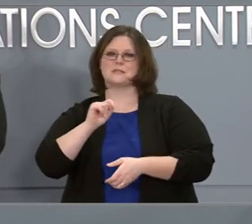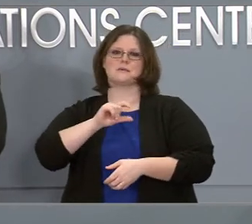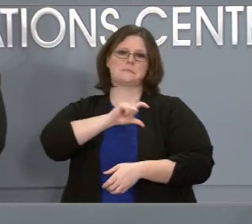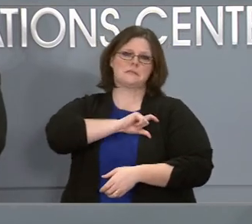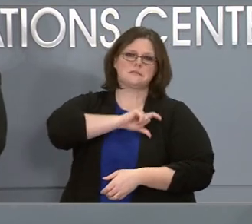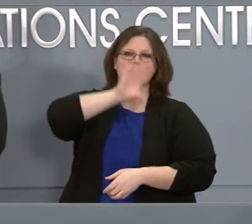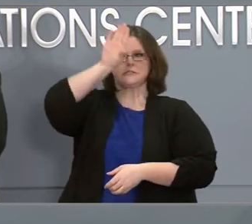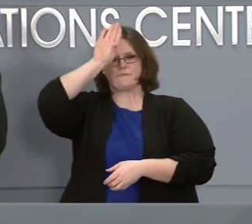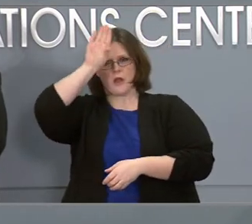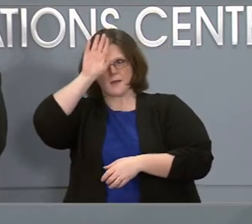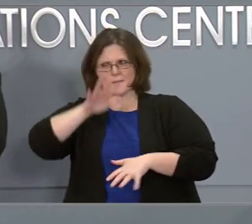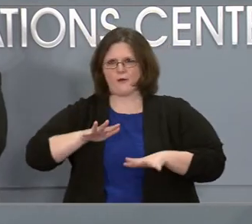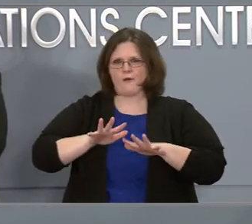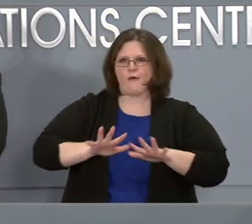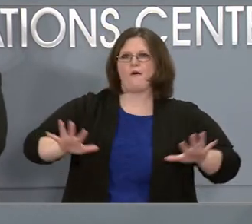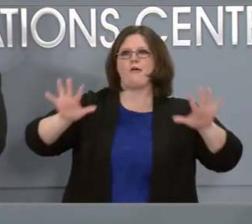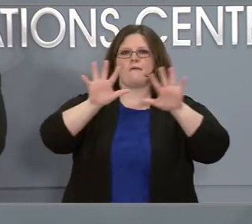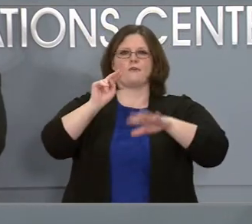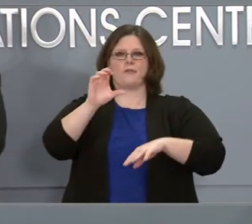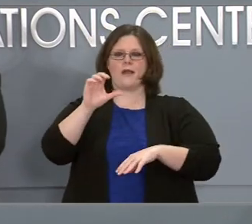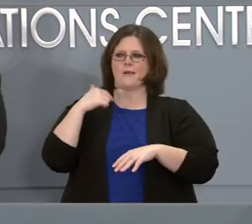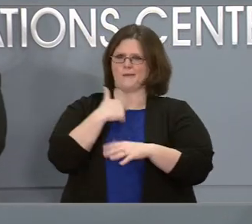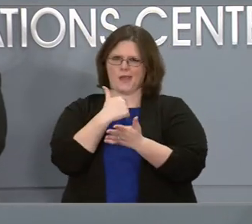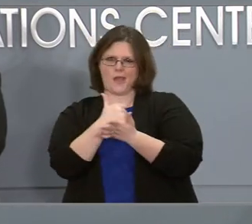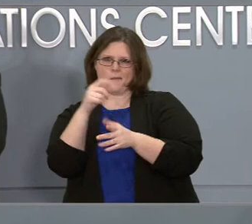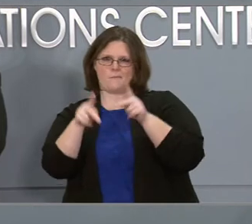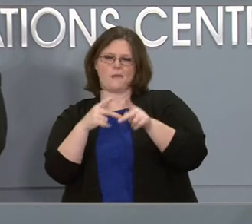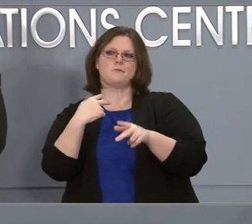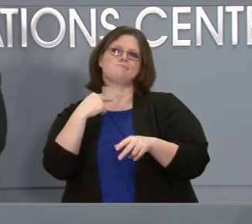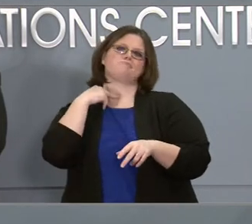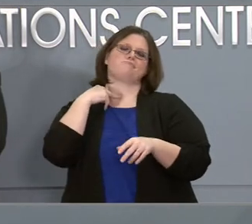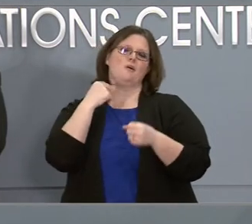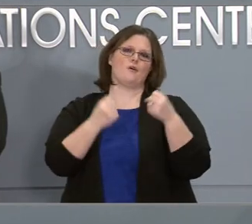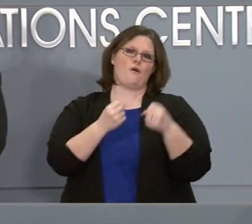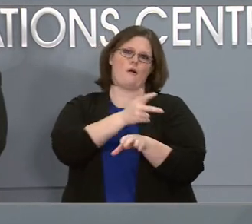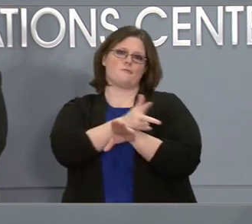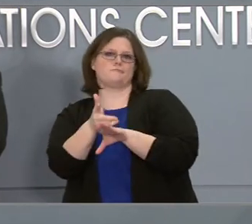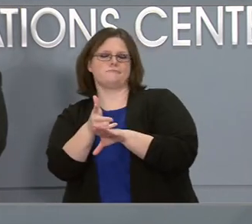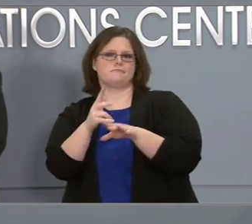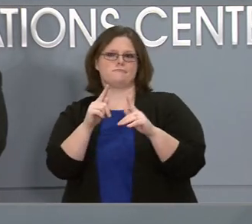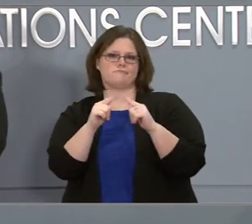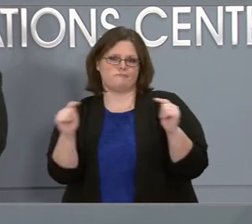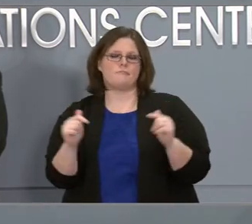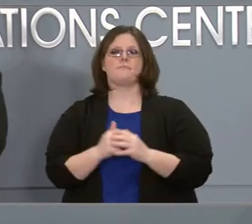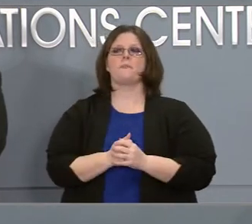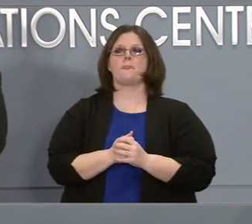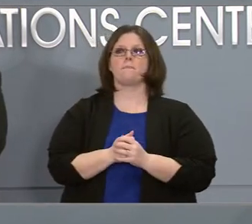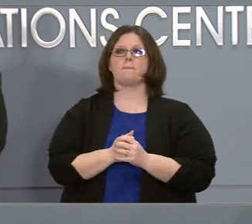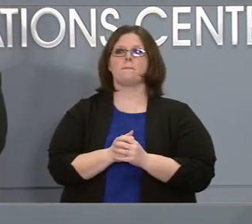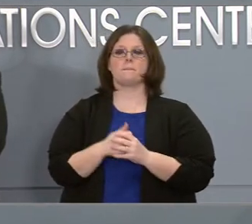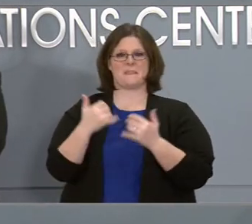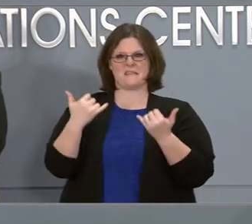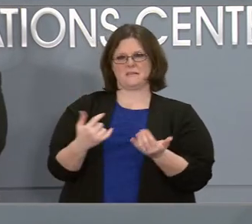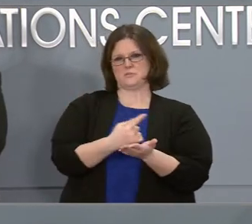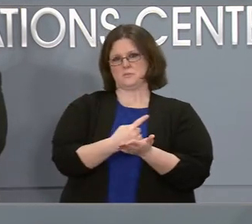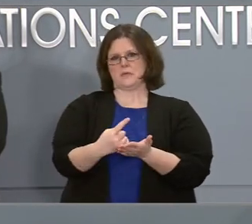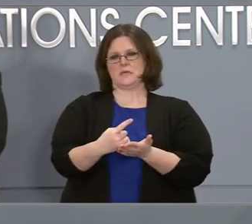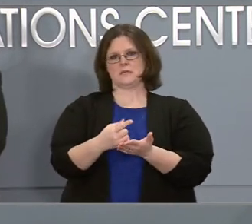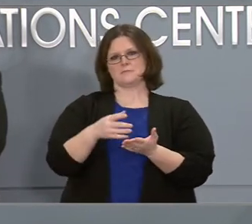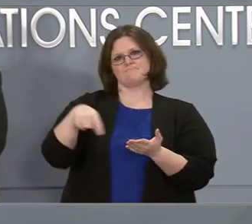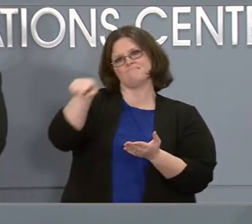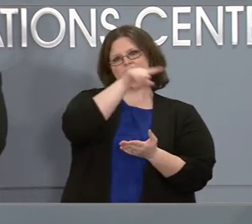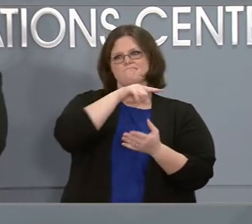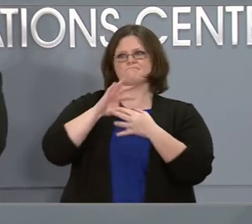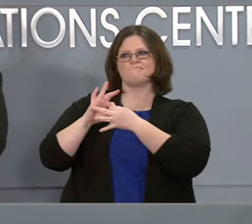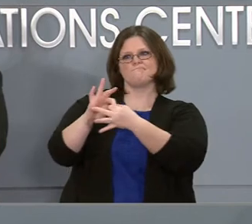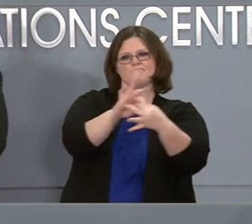areas to assist motorists as the storms arrive. As we witnessed this week, the work of the patrol would be essential in the